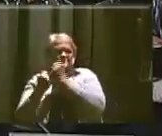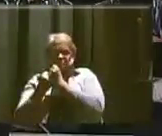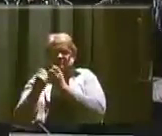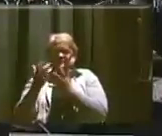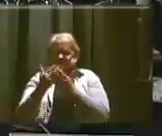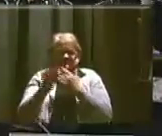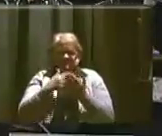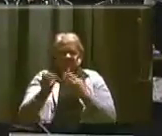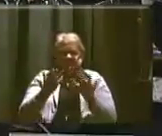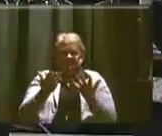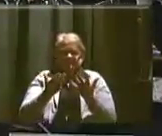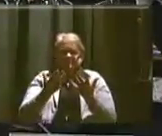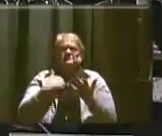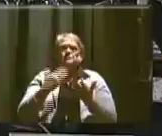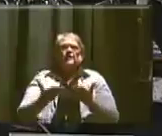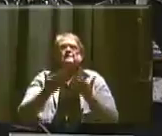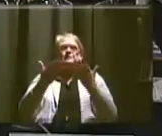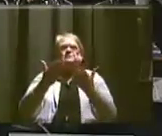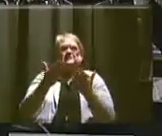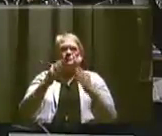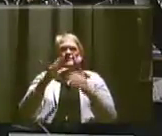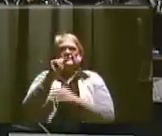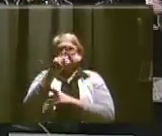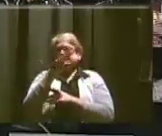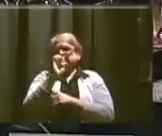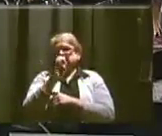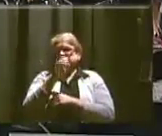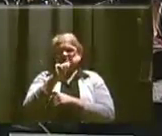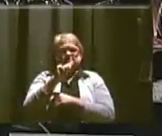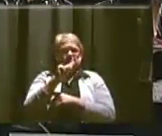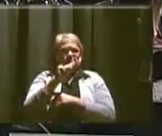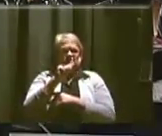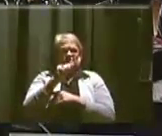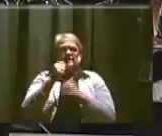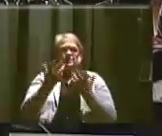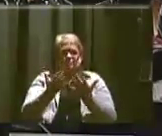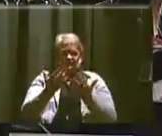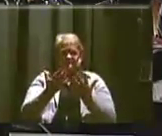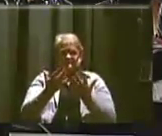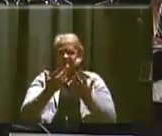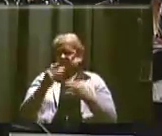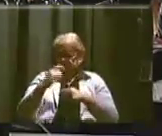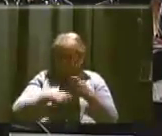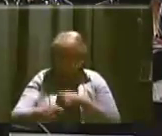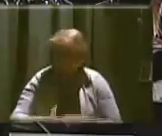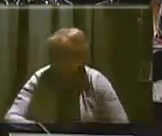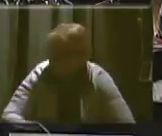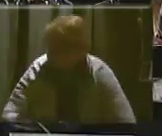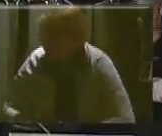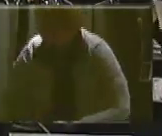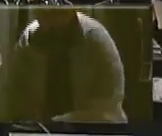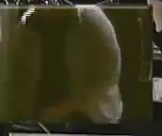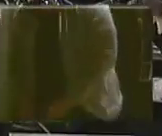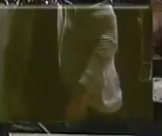motion. Okay. Is there a second? Okay, Stephanie seconds. Are there comments?